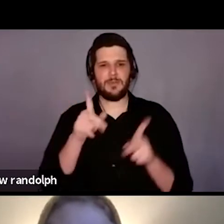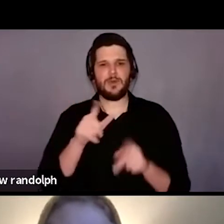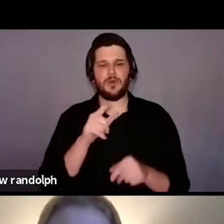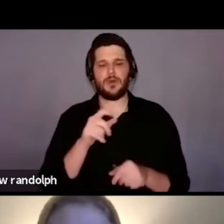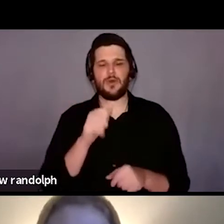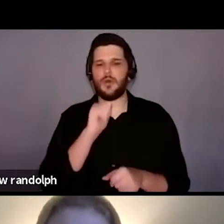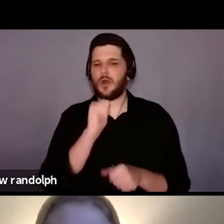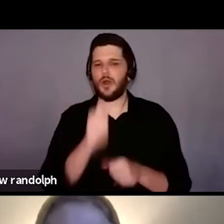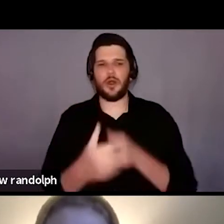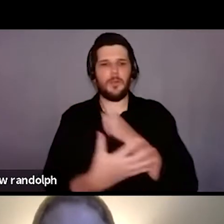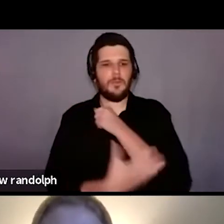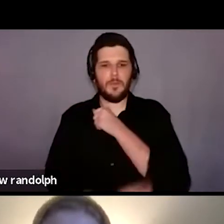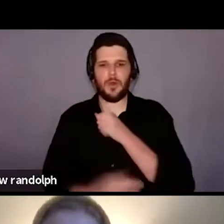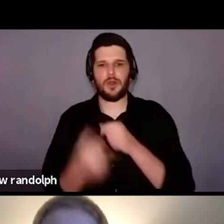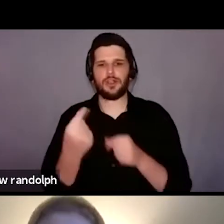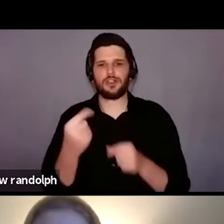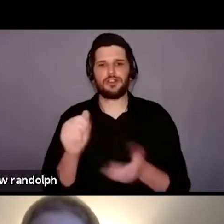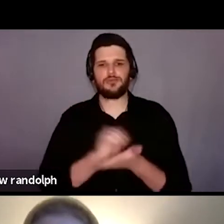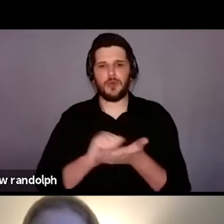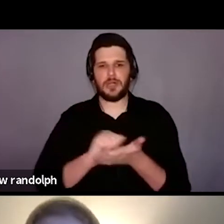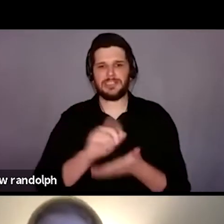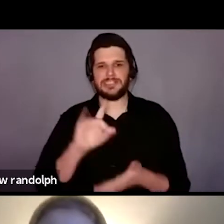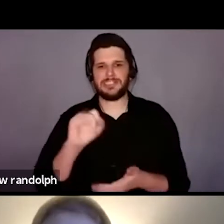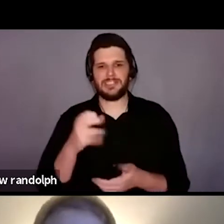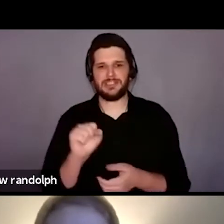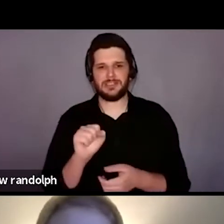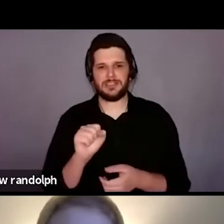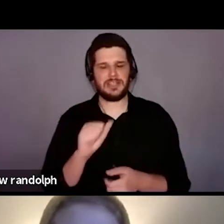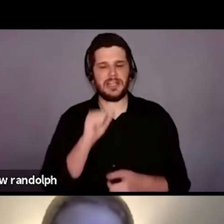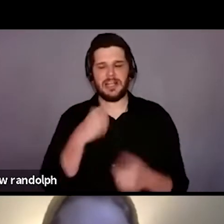to do the dishes, and I agree. It's not just